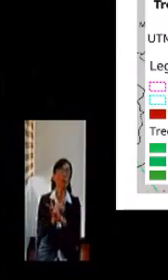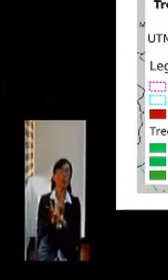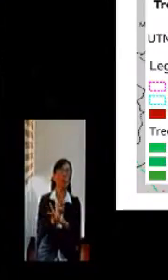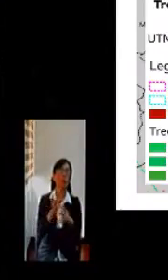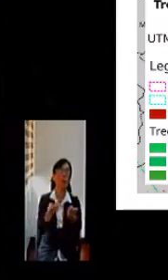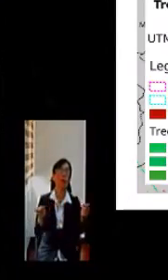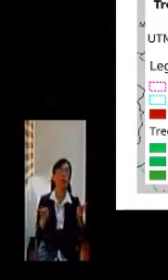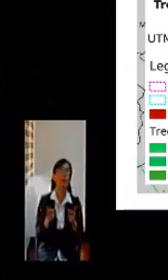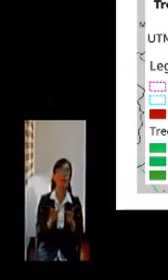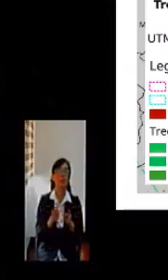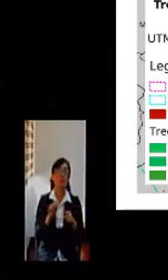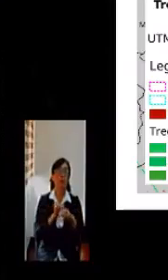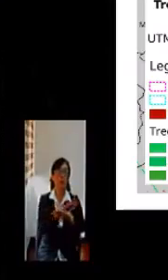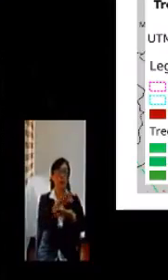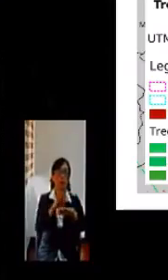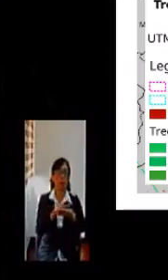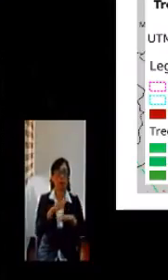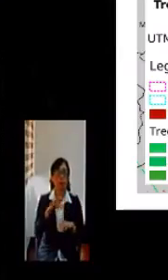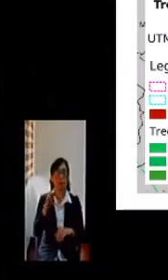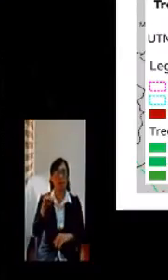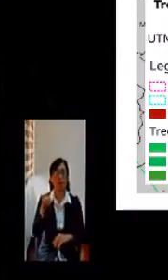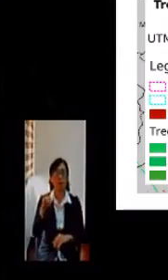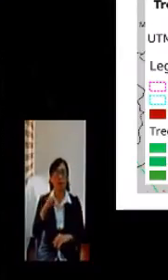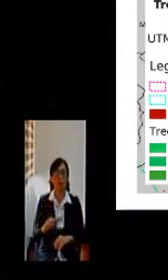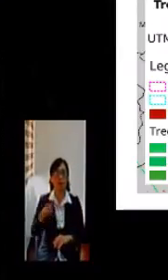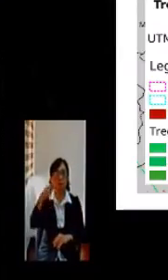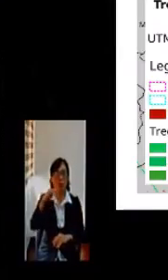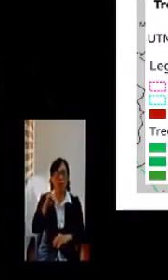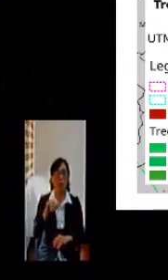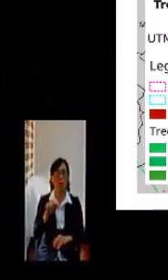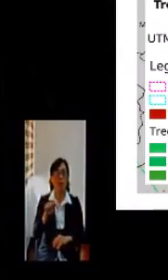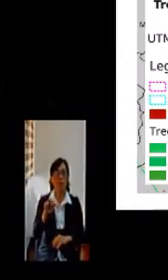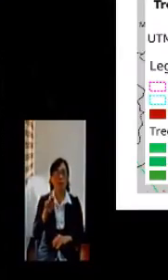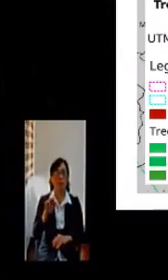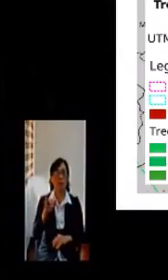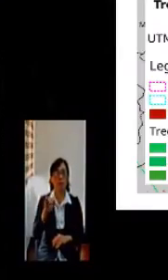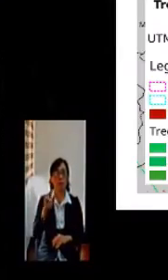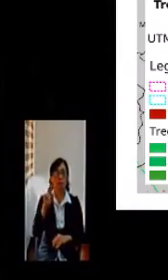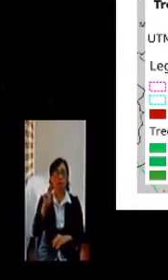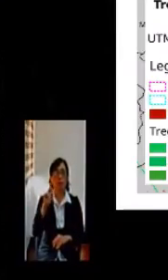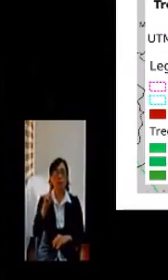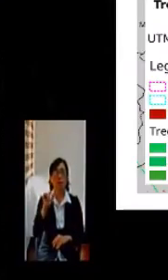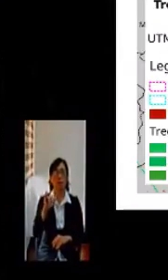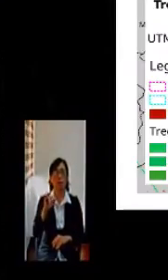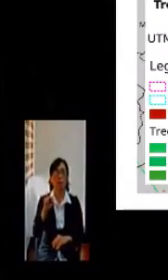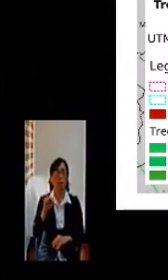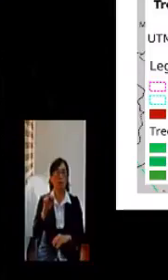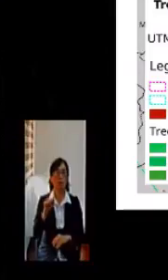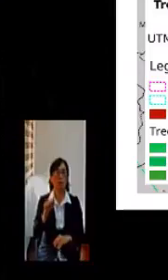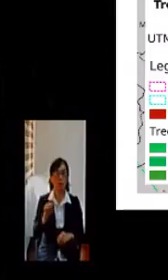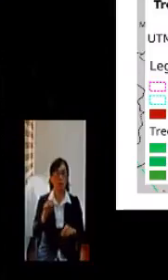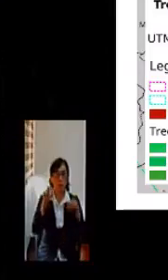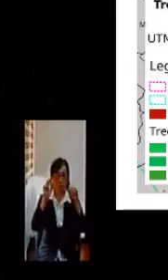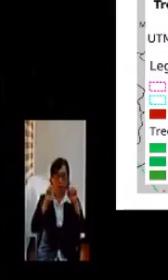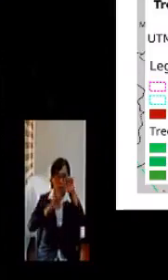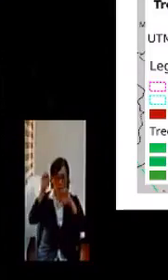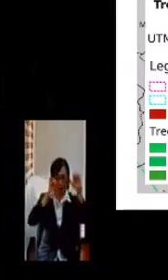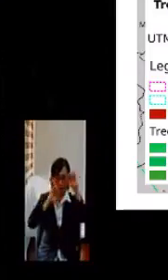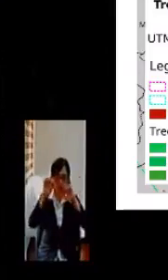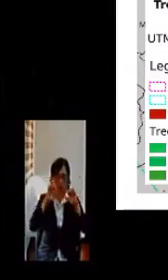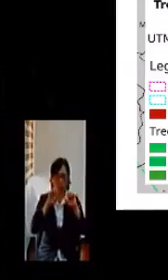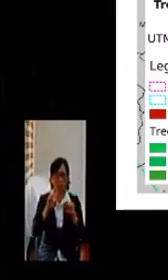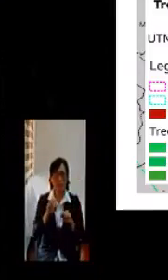that covers the Upper Marikina watershed. This analysis of the satellite data has been between